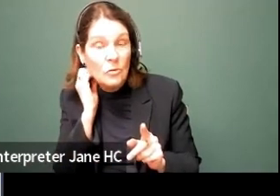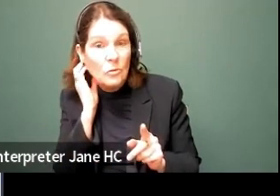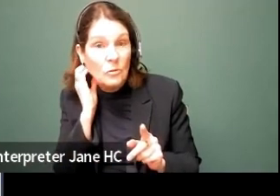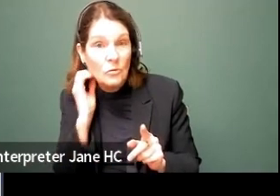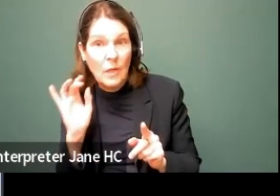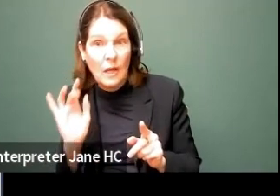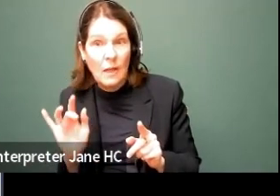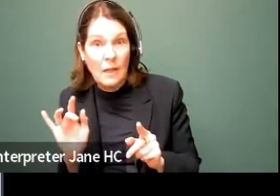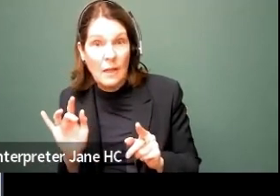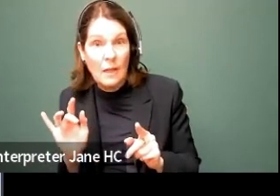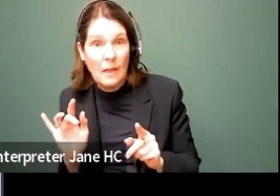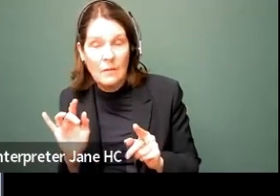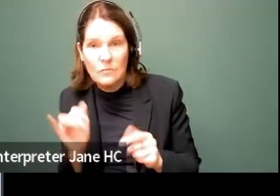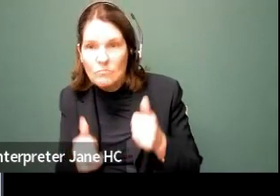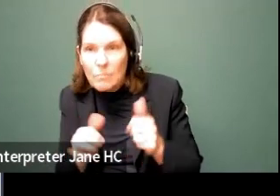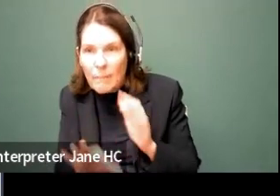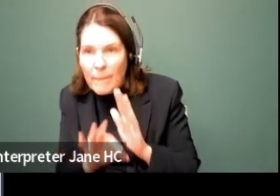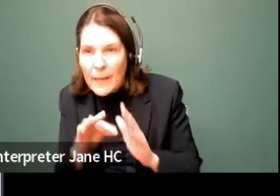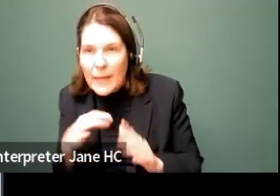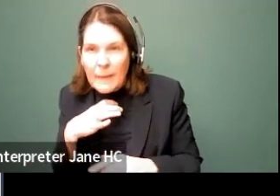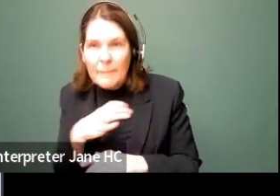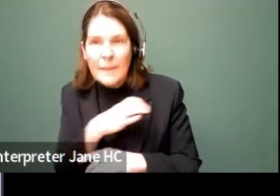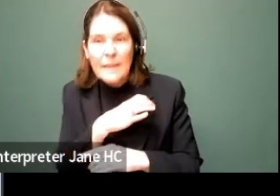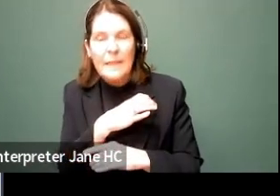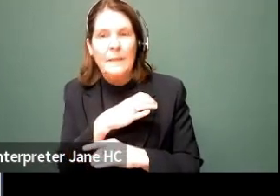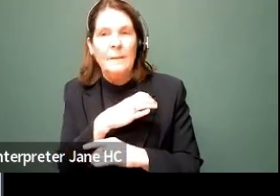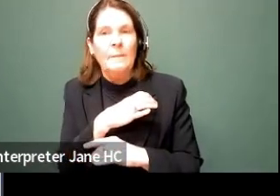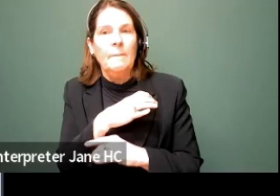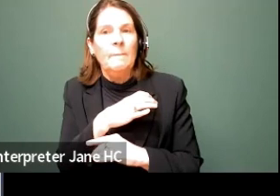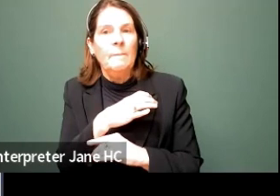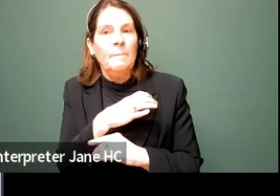on a committee